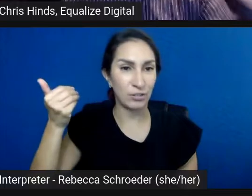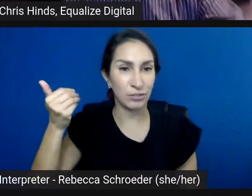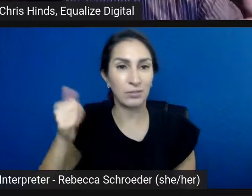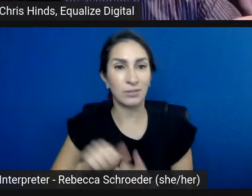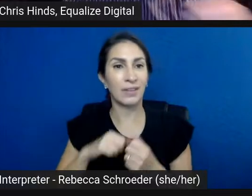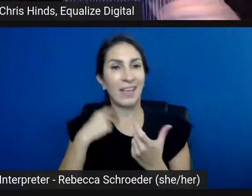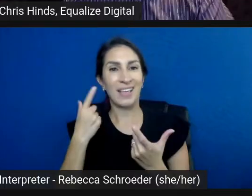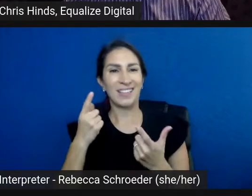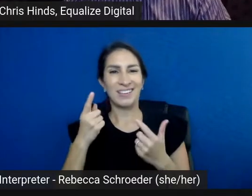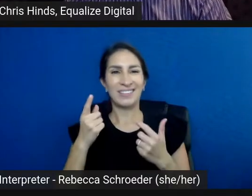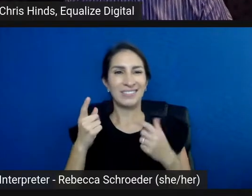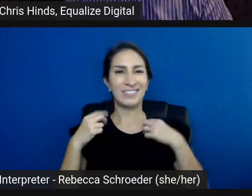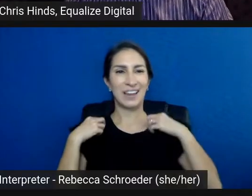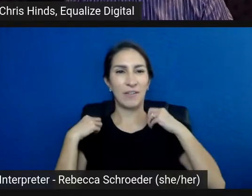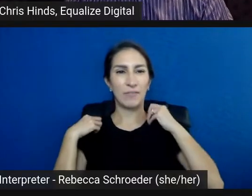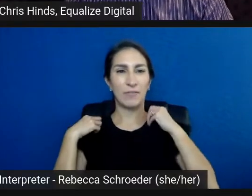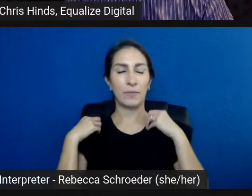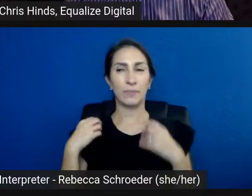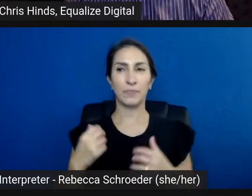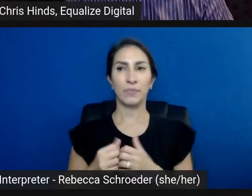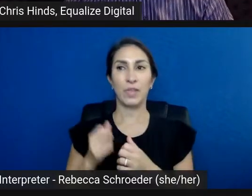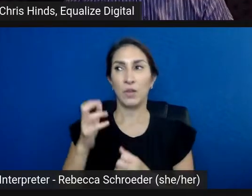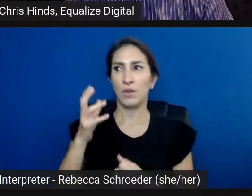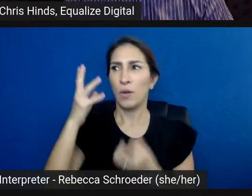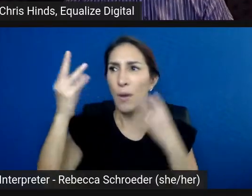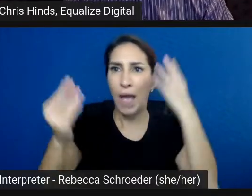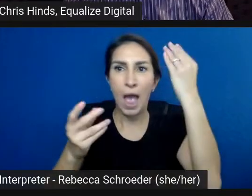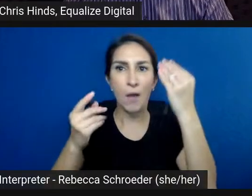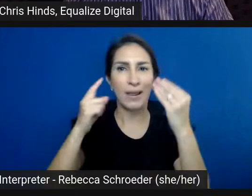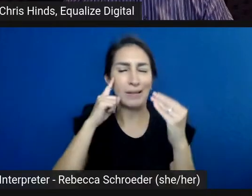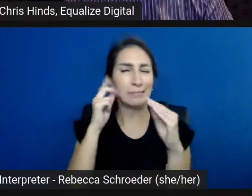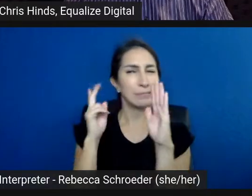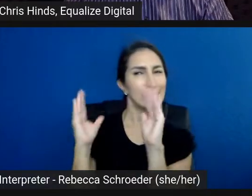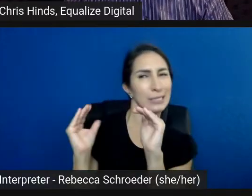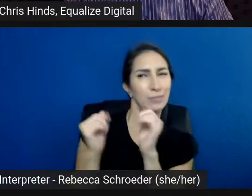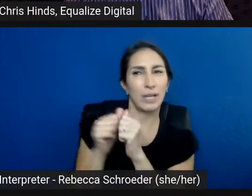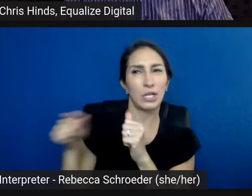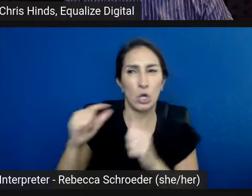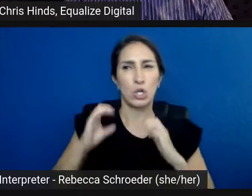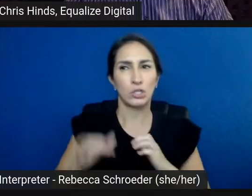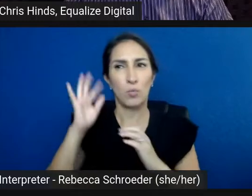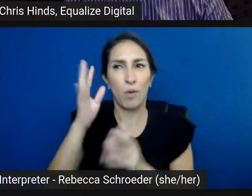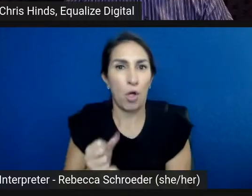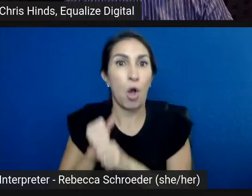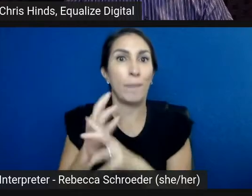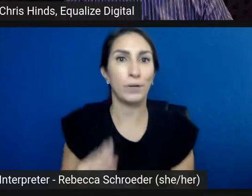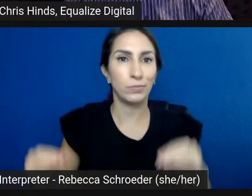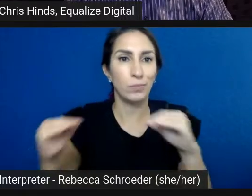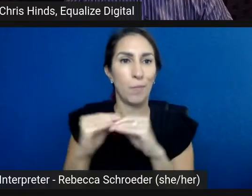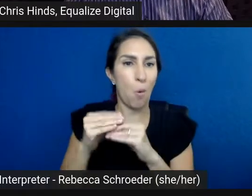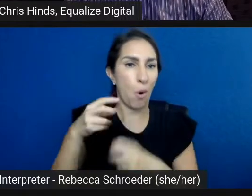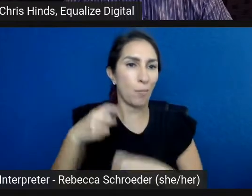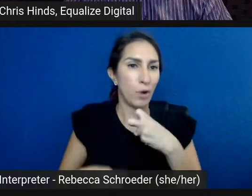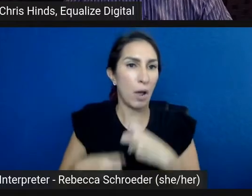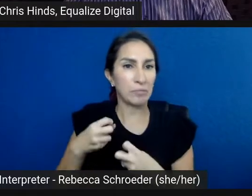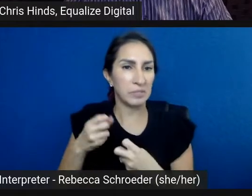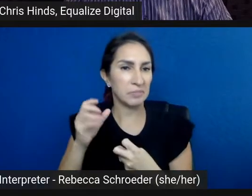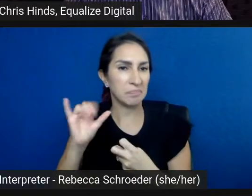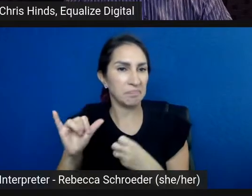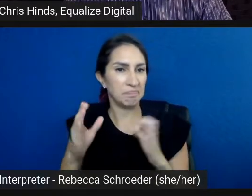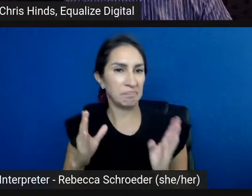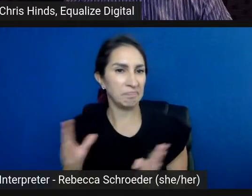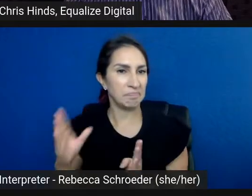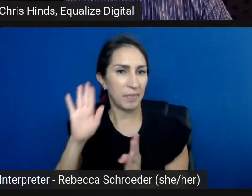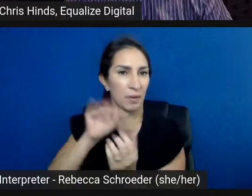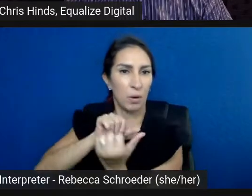out and anticipating, that the customer is going to create problems. I also think that care plans with agencies have a bigger role to play